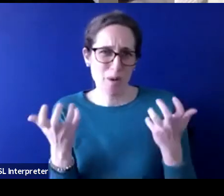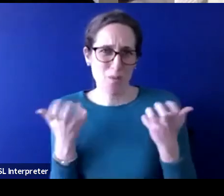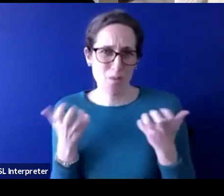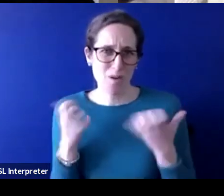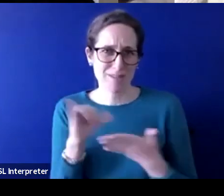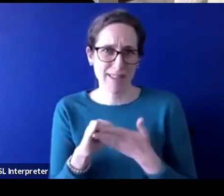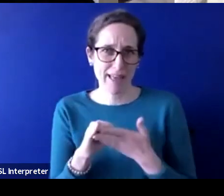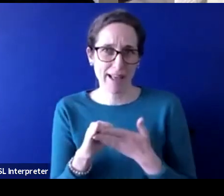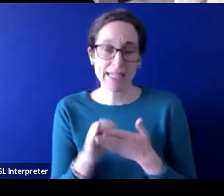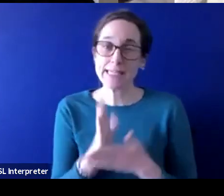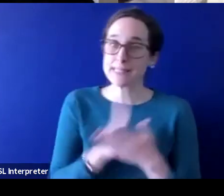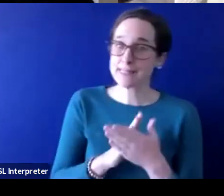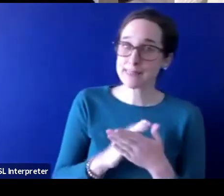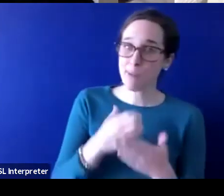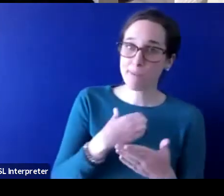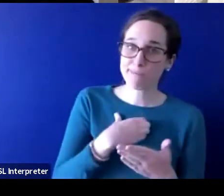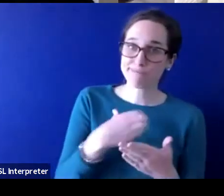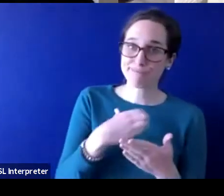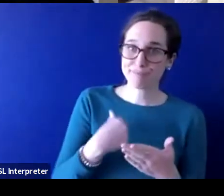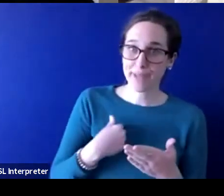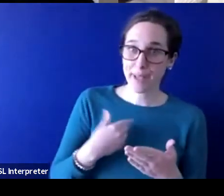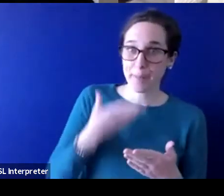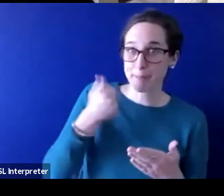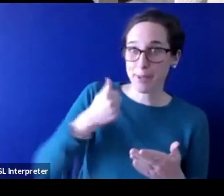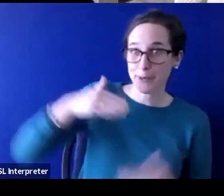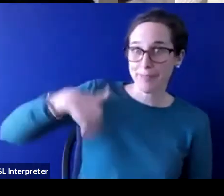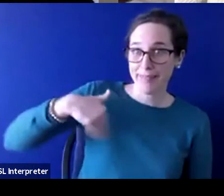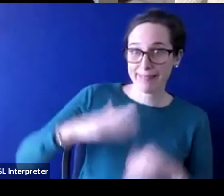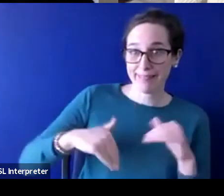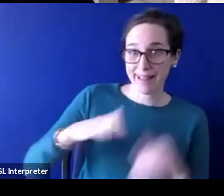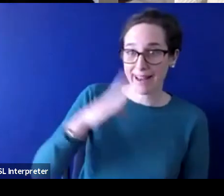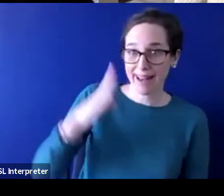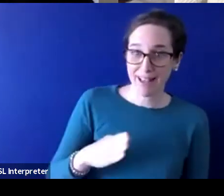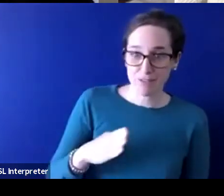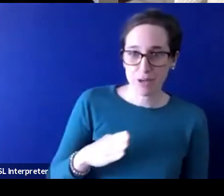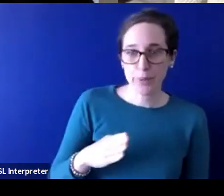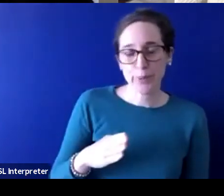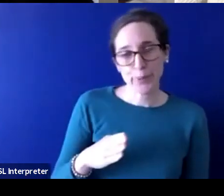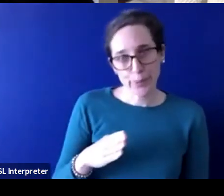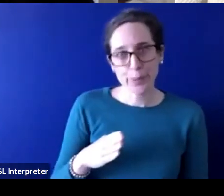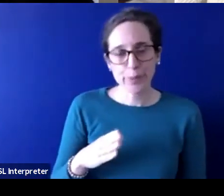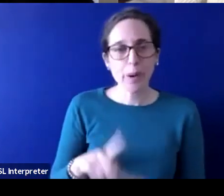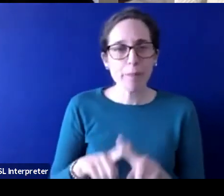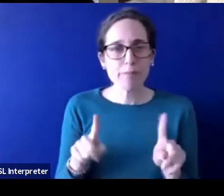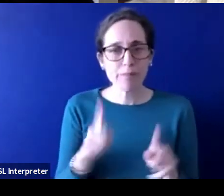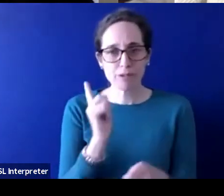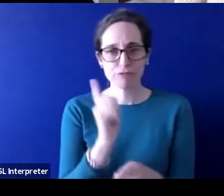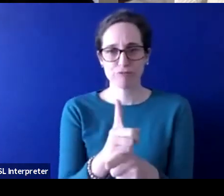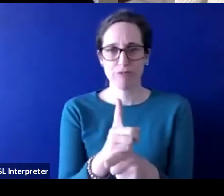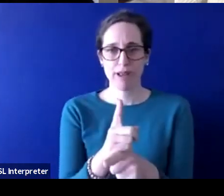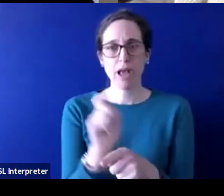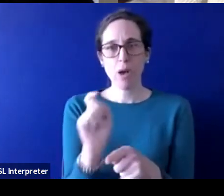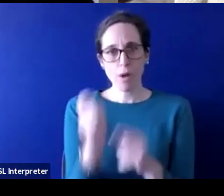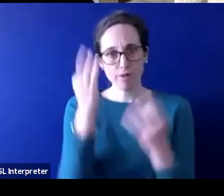late than never. And, you know, but I agree with you that we really need to think about representation,